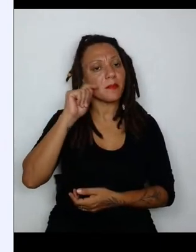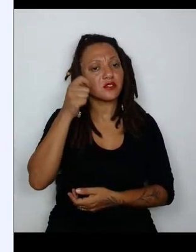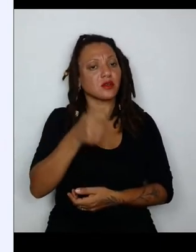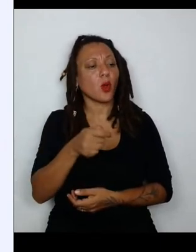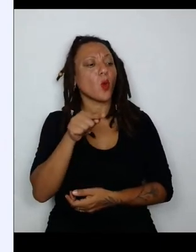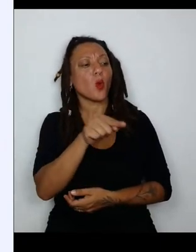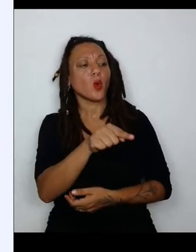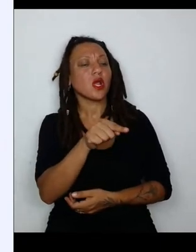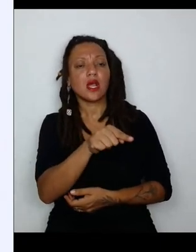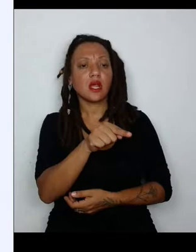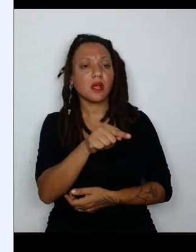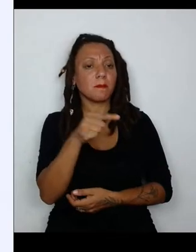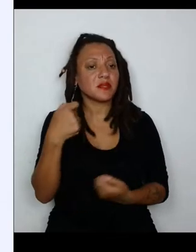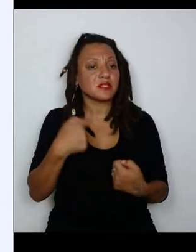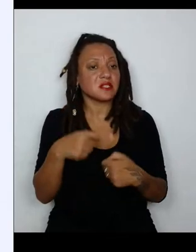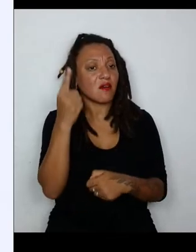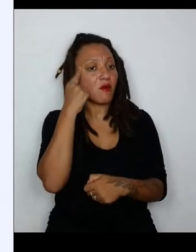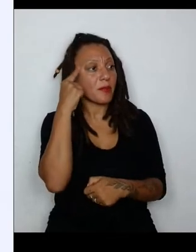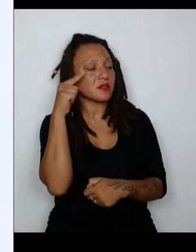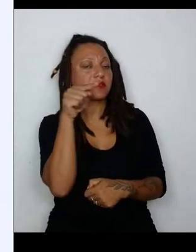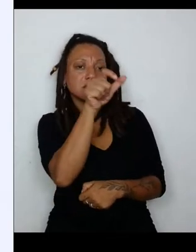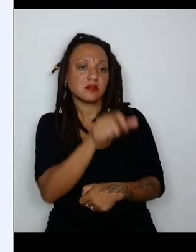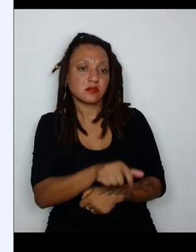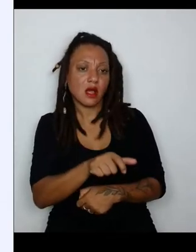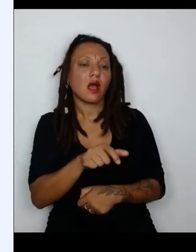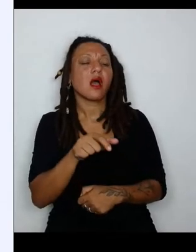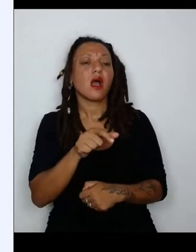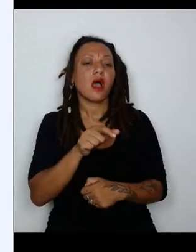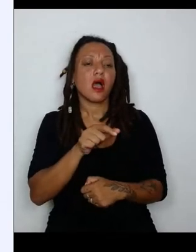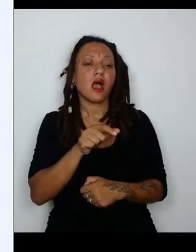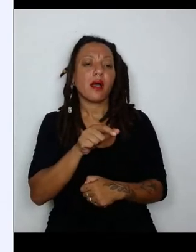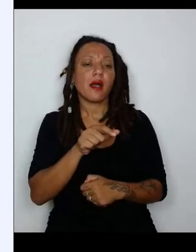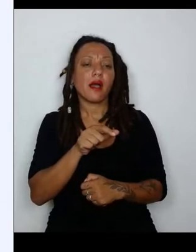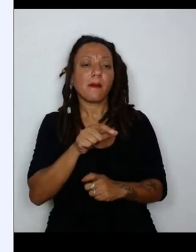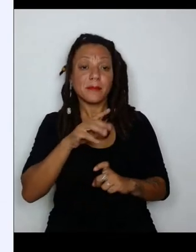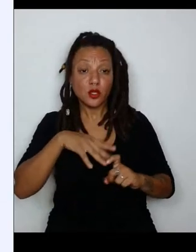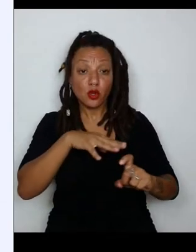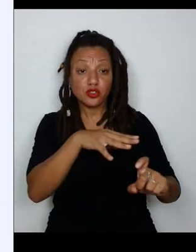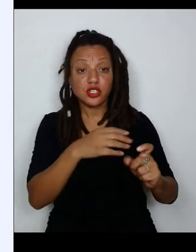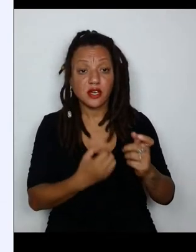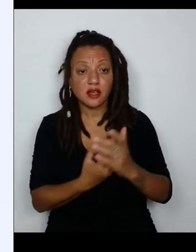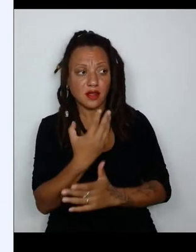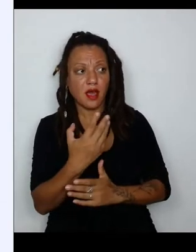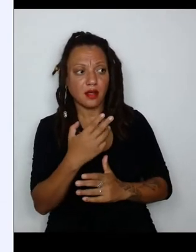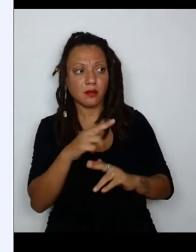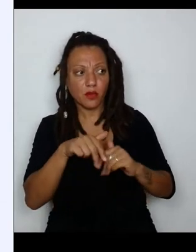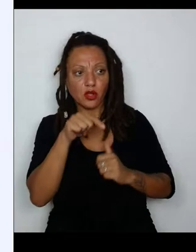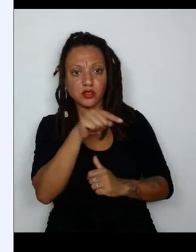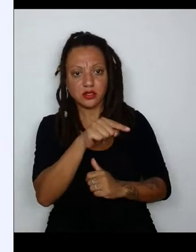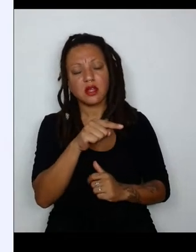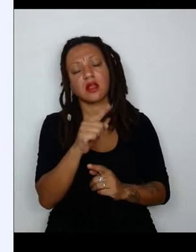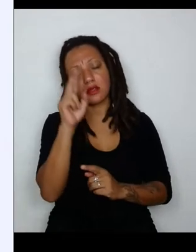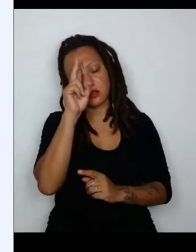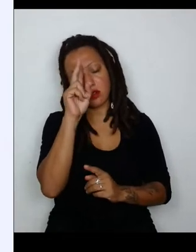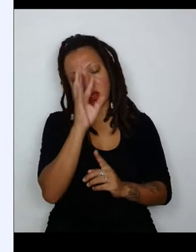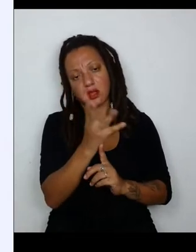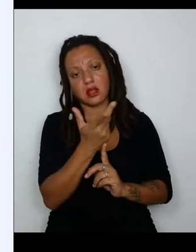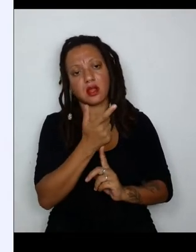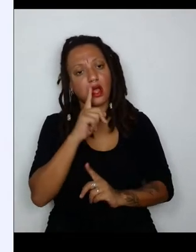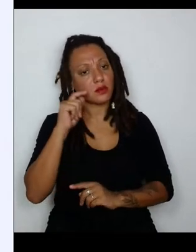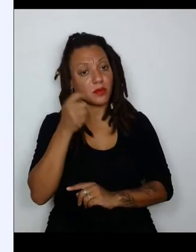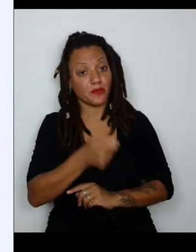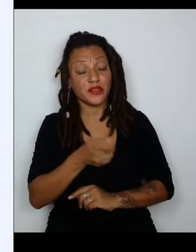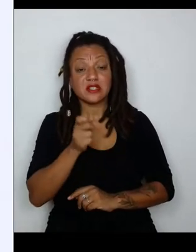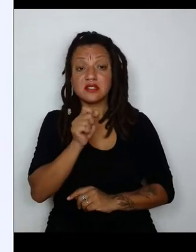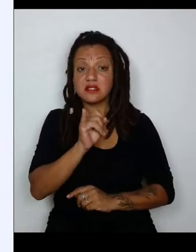constructed around him by a patriarchal art history if we go on ignoring those questions patriarchy in my